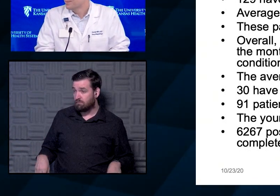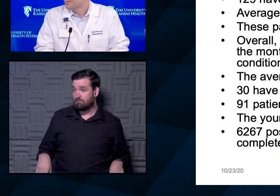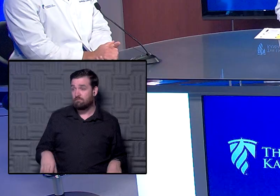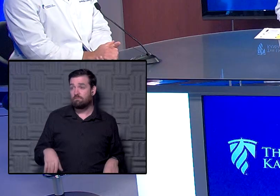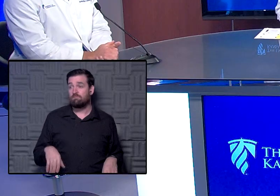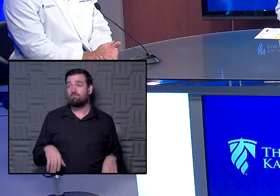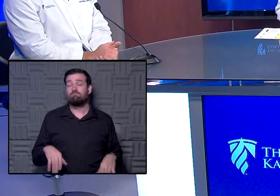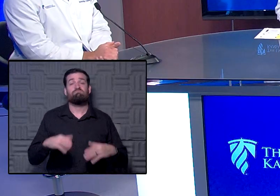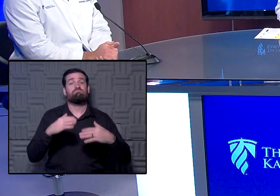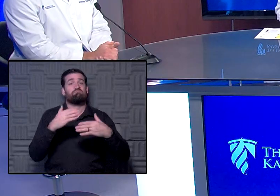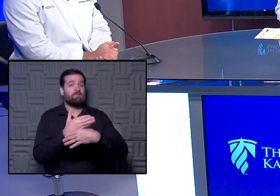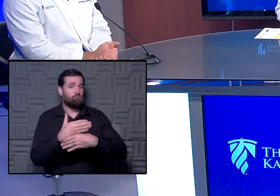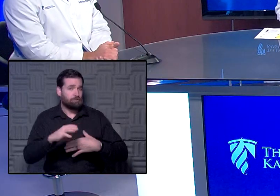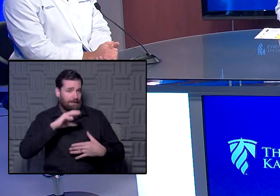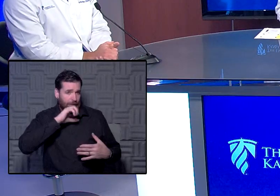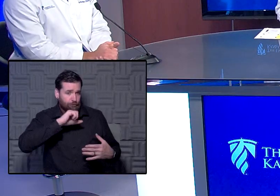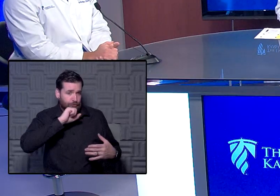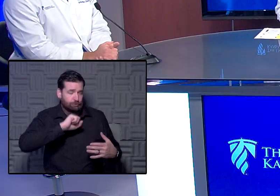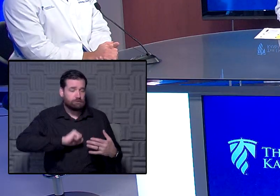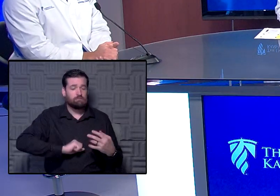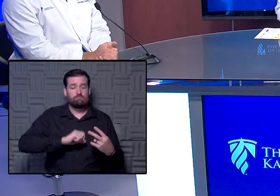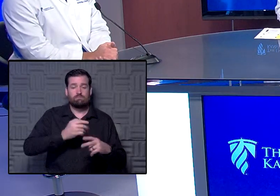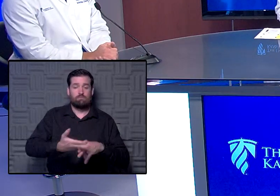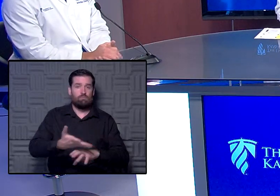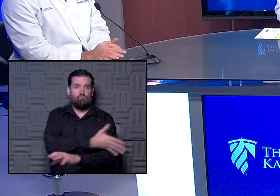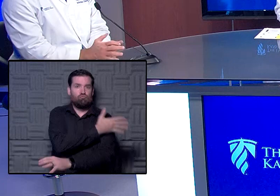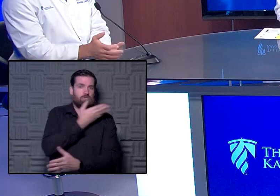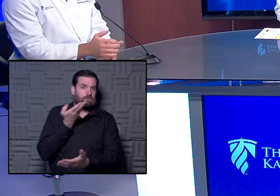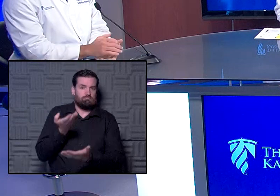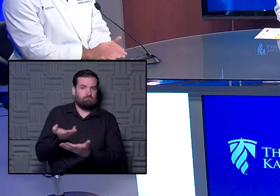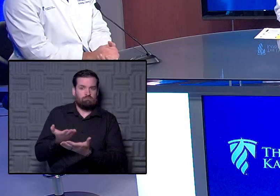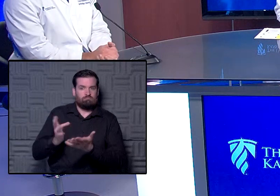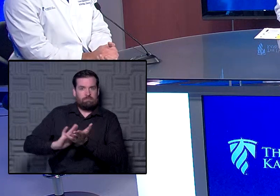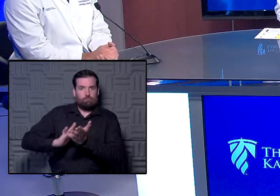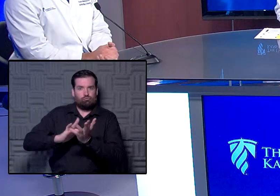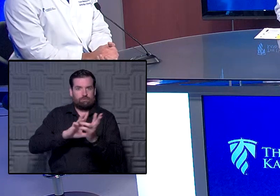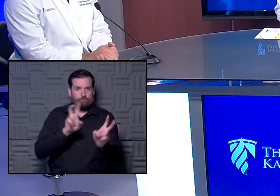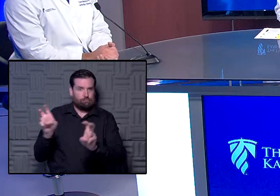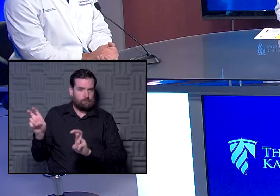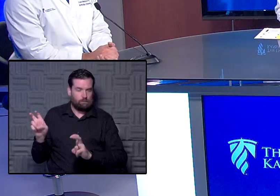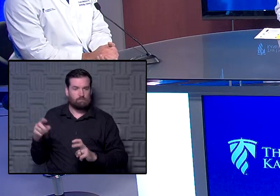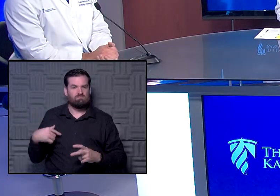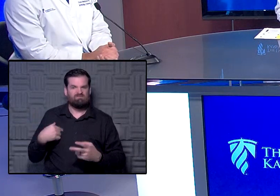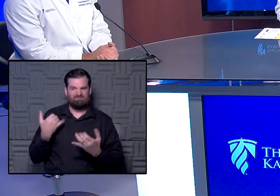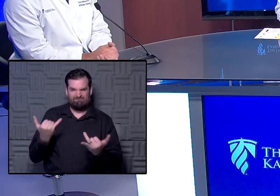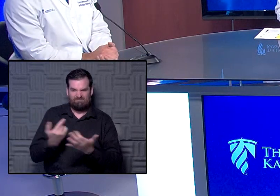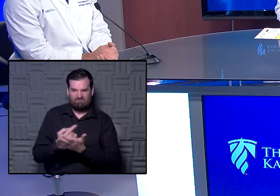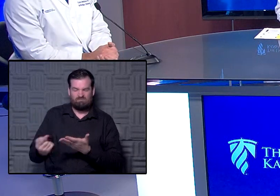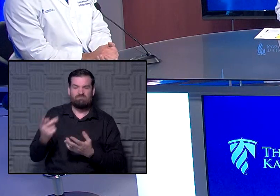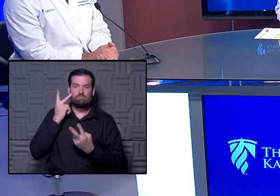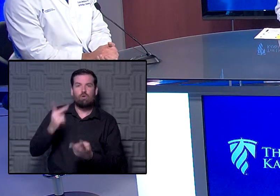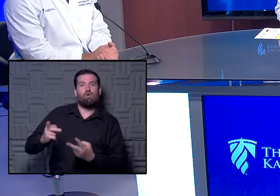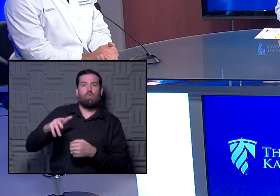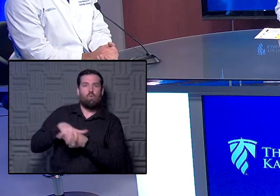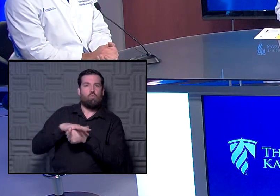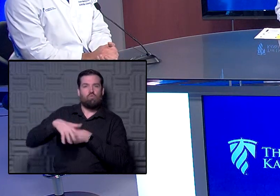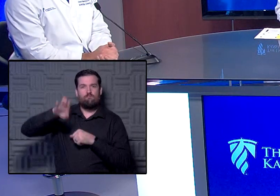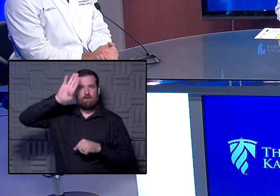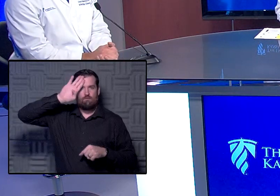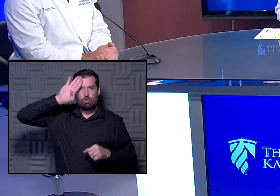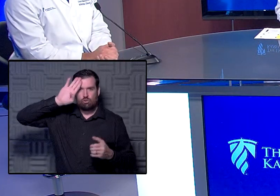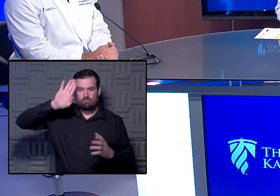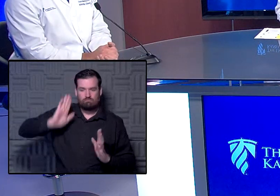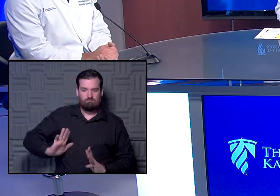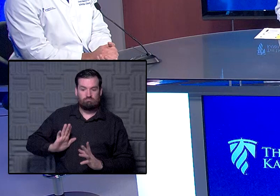as far as the average age and the pre-existing medical conditions, you know, just this week I saw one of our local firefighters who